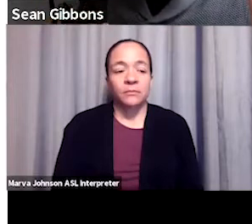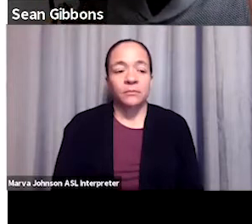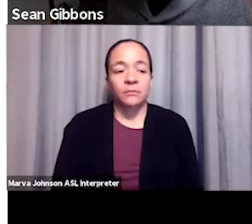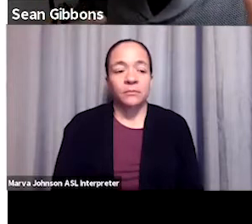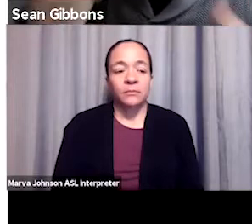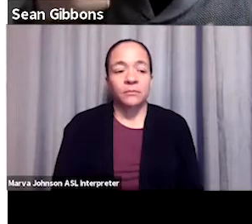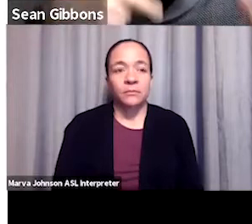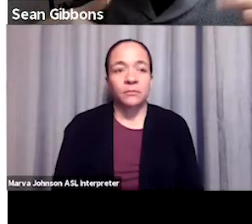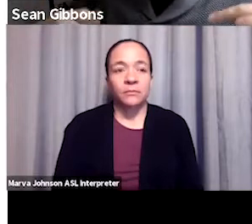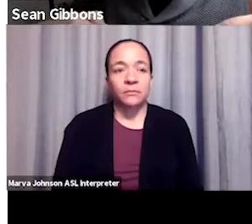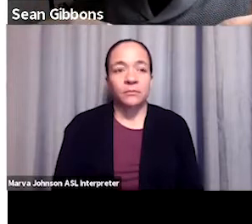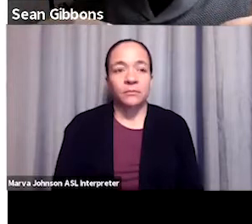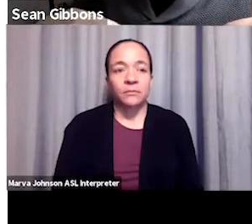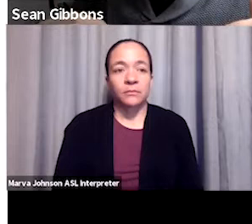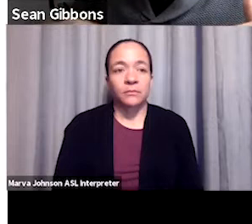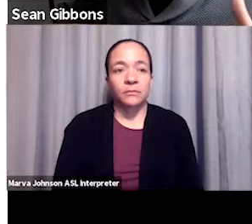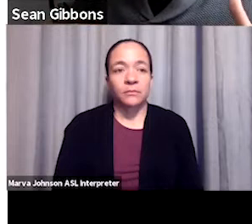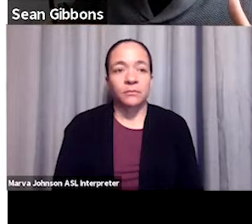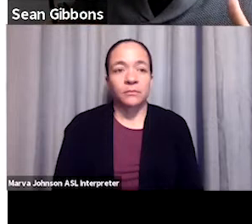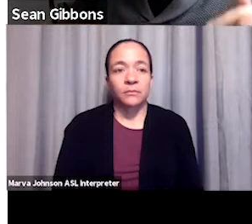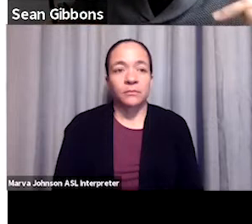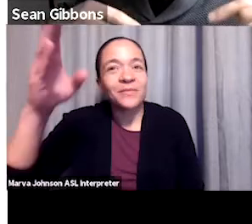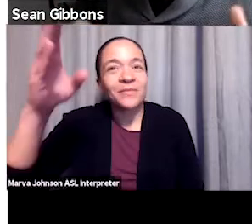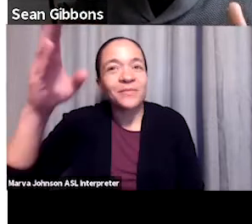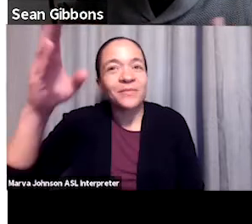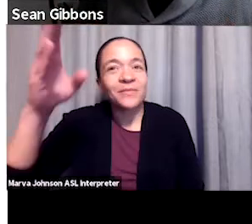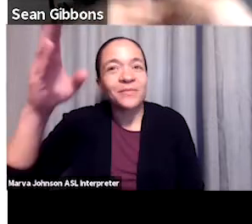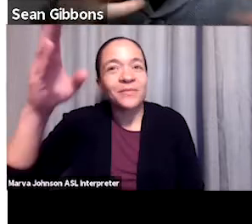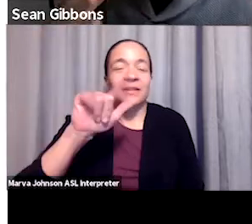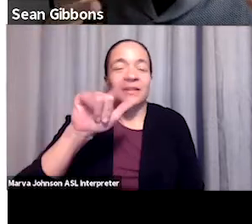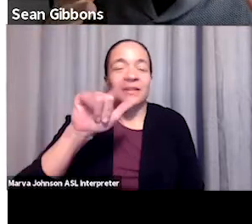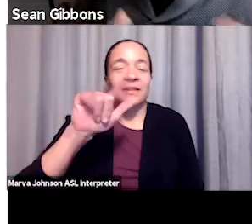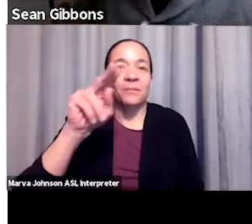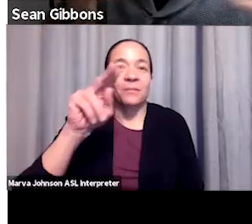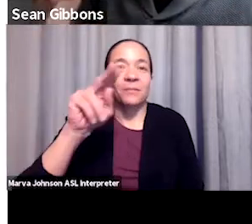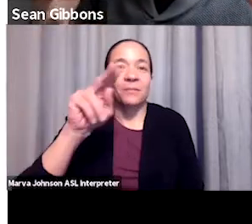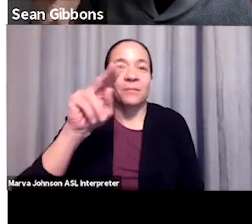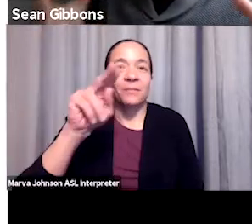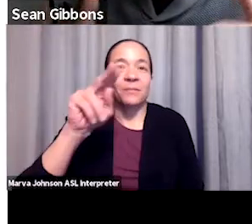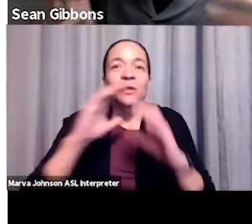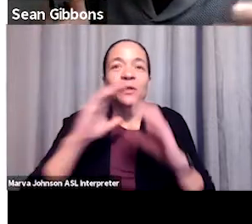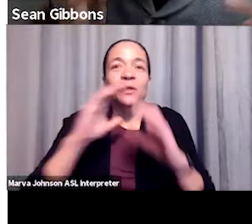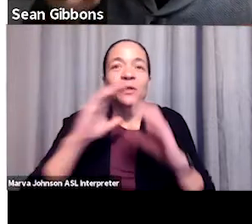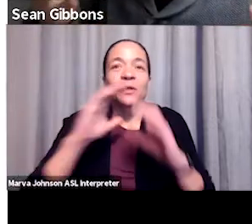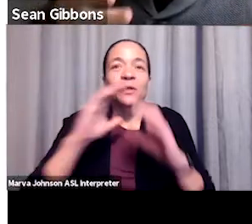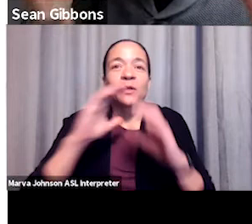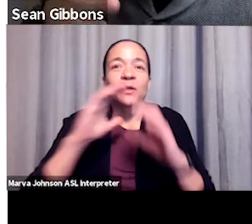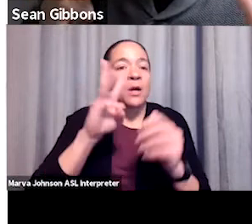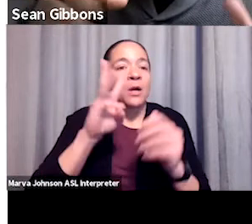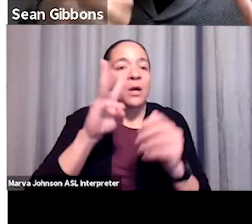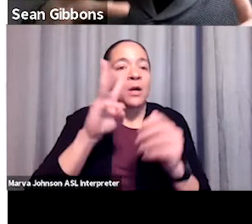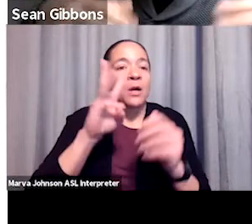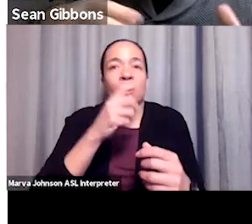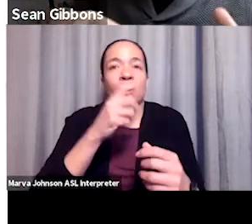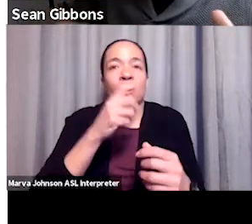And so I'm going to just yap at you for a quick minute just to make sure we make some space for everybody to come into the Zoom room. You've been in these things before, so you know it takes a minute or two